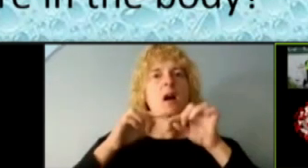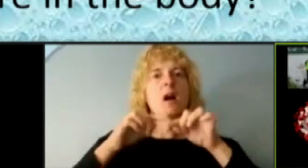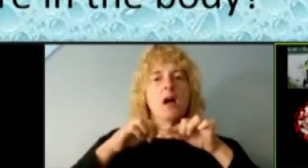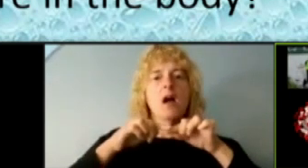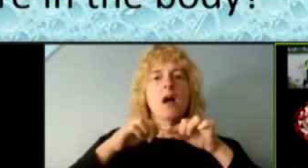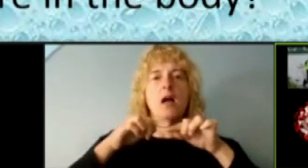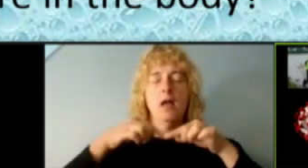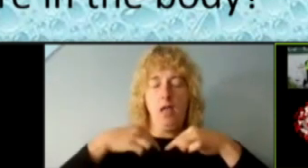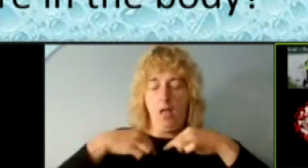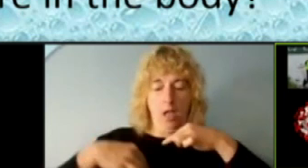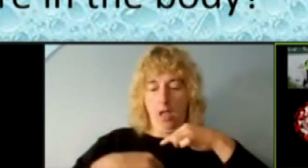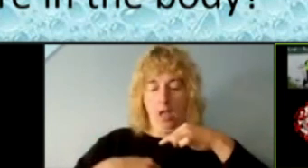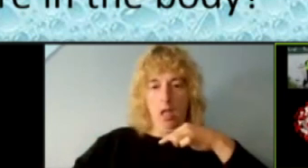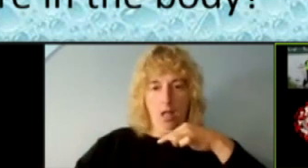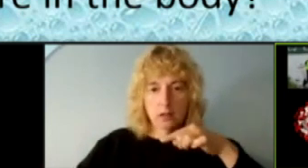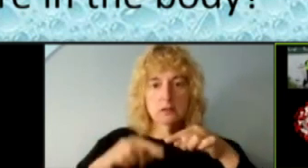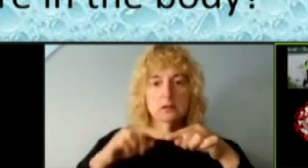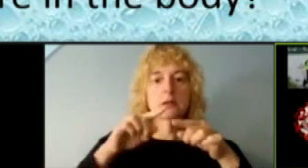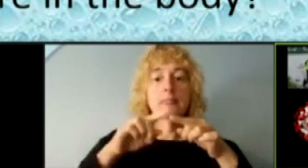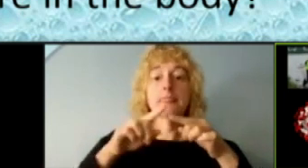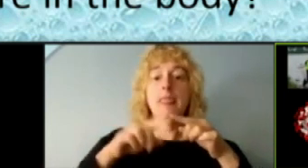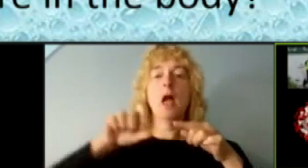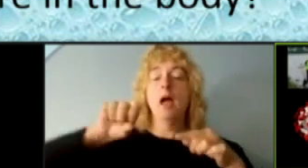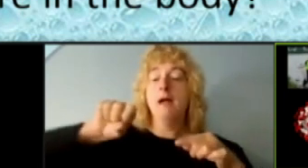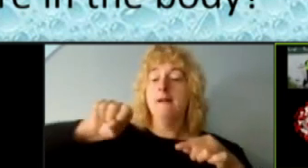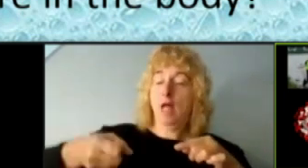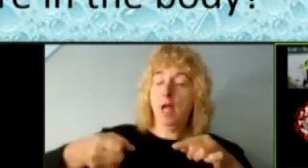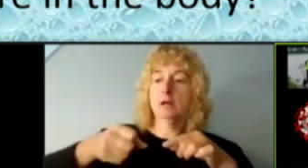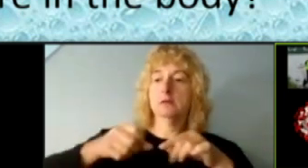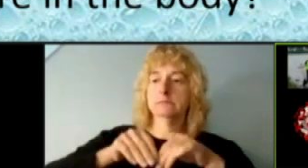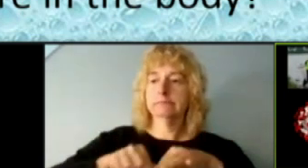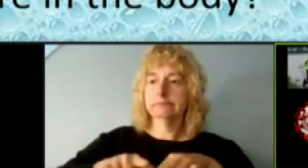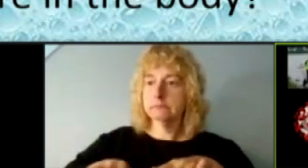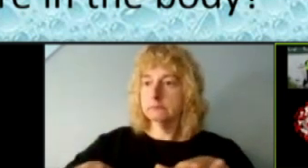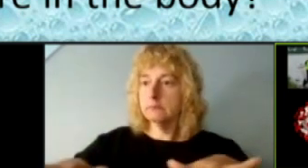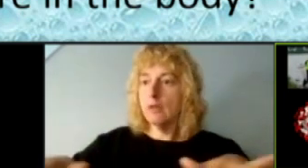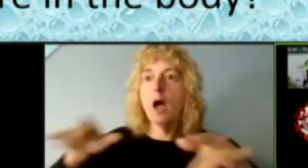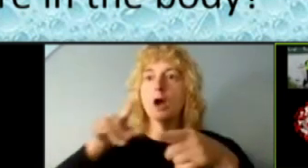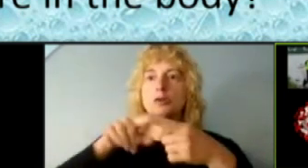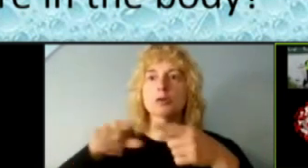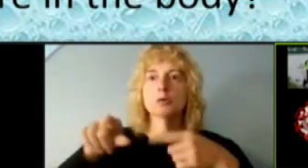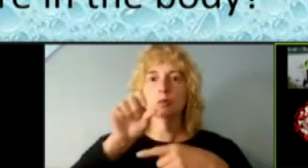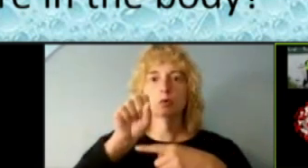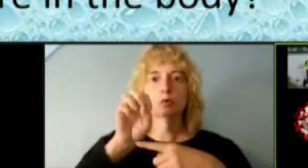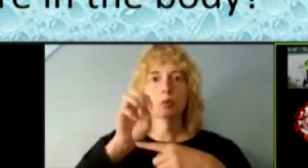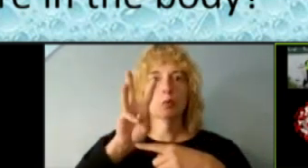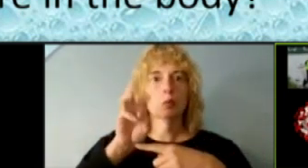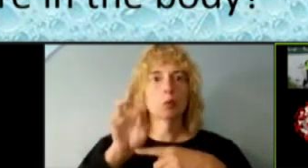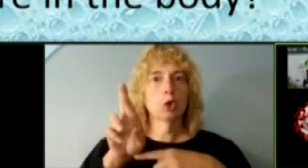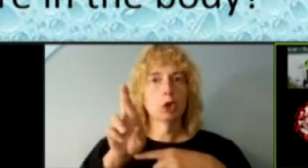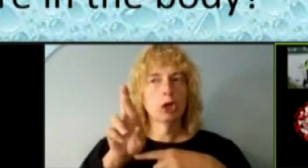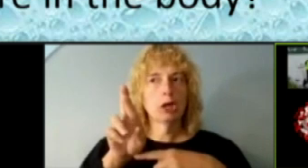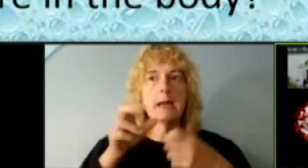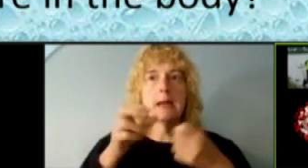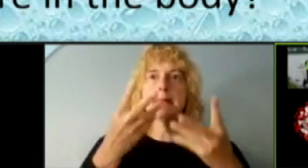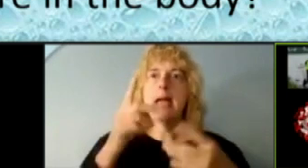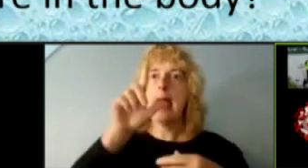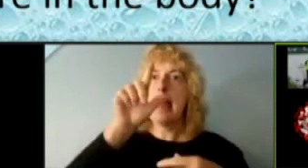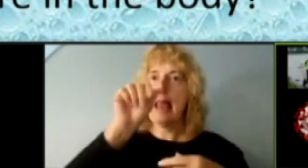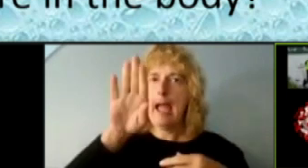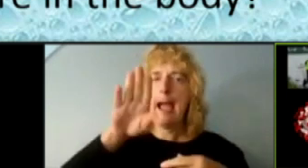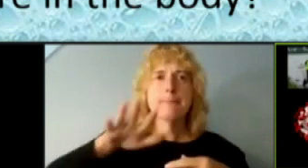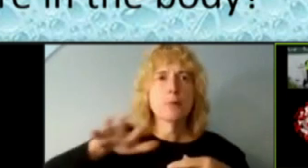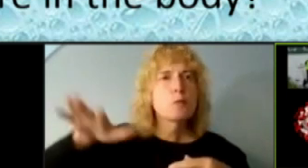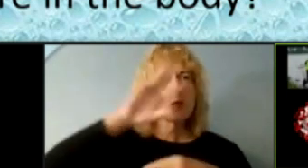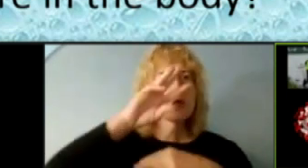the toilet and it appears in sewage. Many laboratories around the world have found that virus can be measured in sewage.